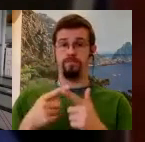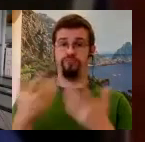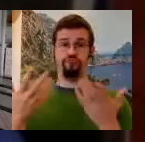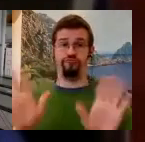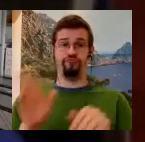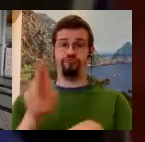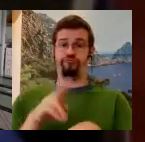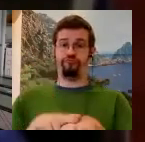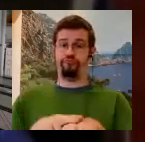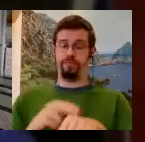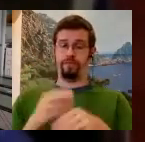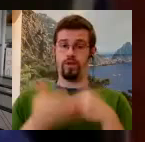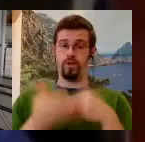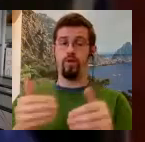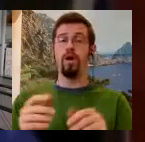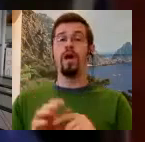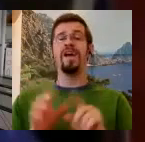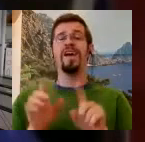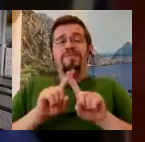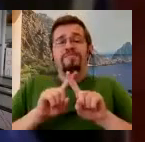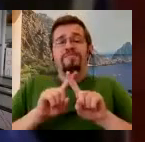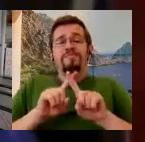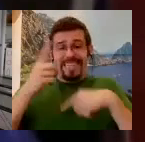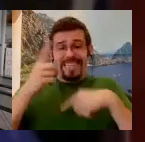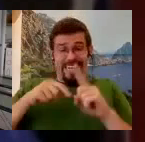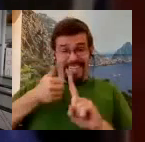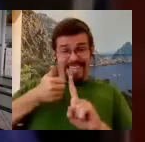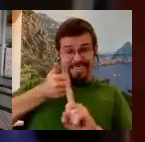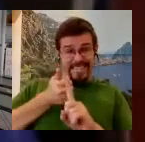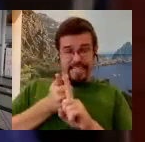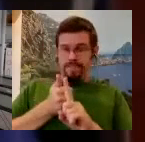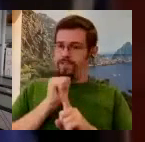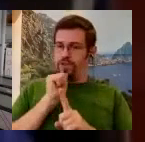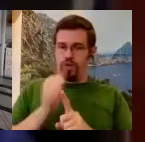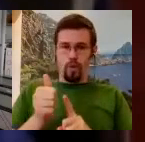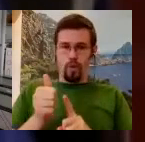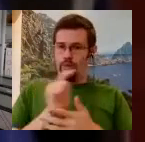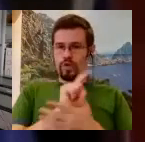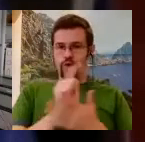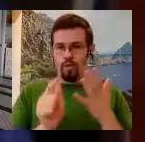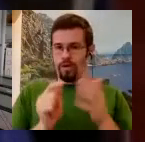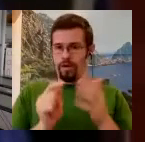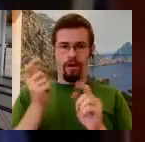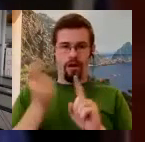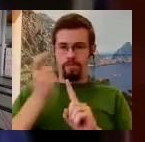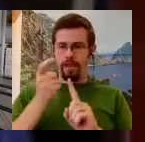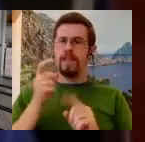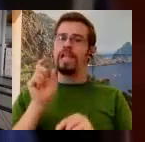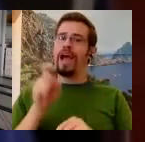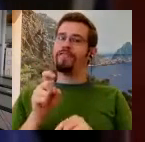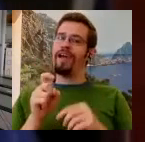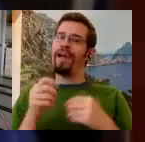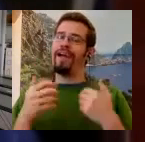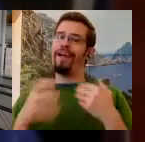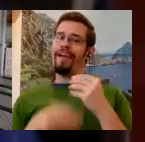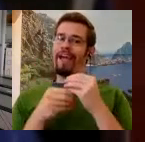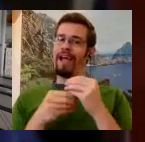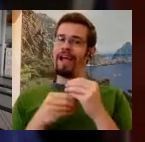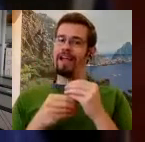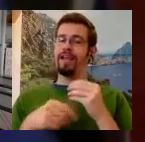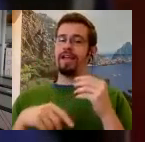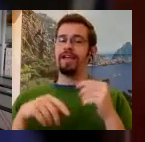thing is that signs don't sort automatically. You need to add what Valerie called the sign spelling sequence. It